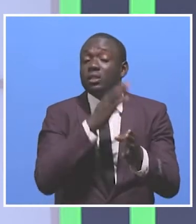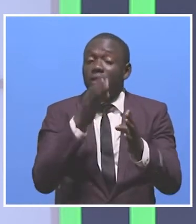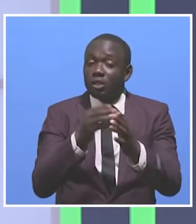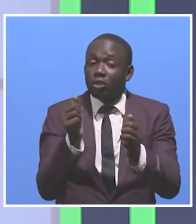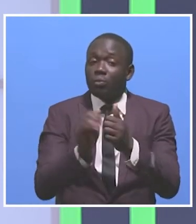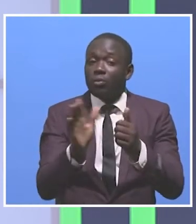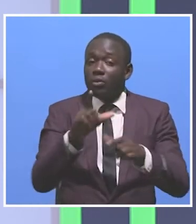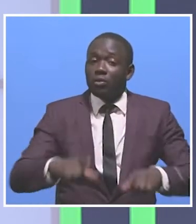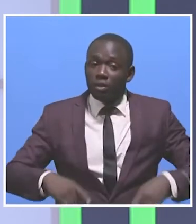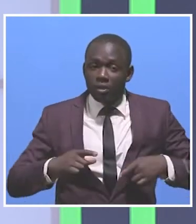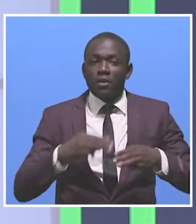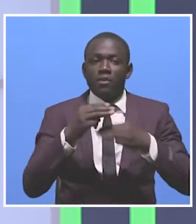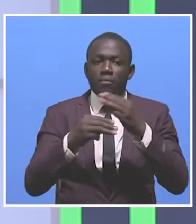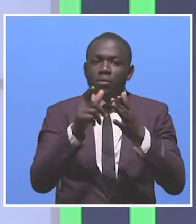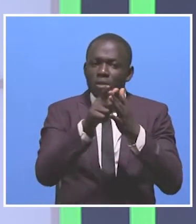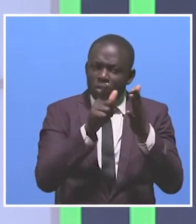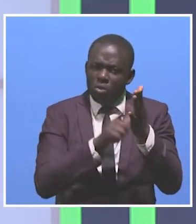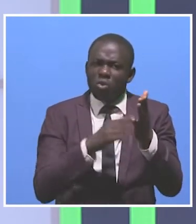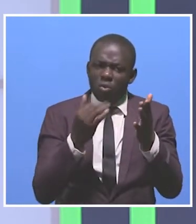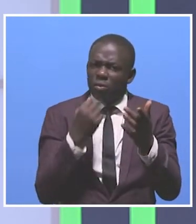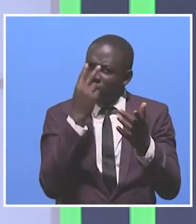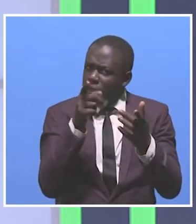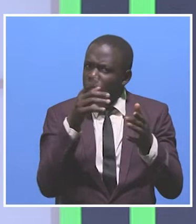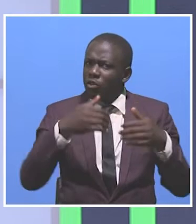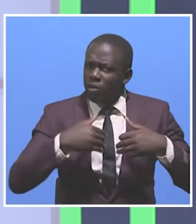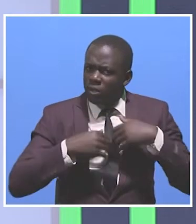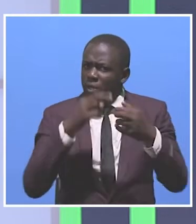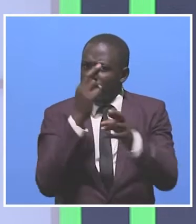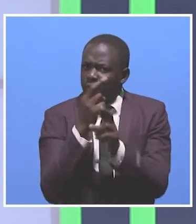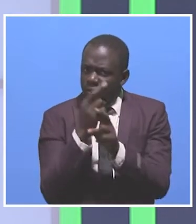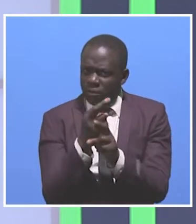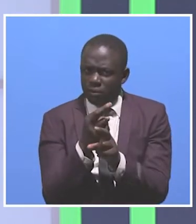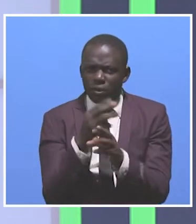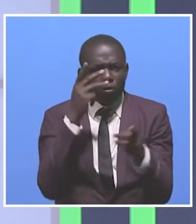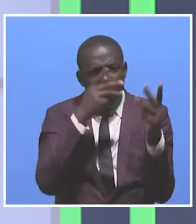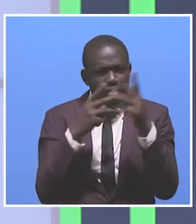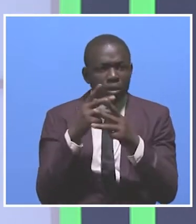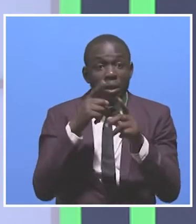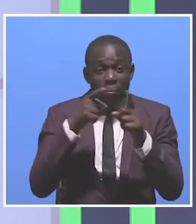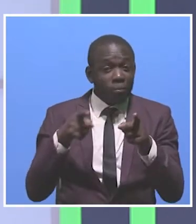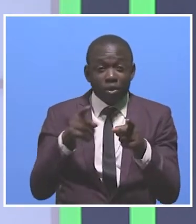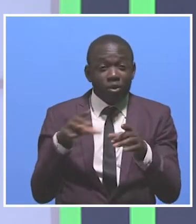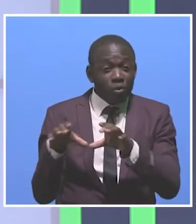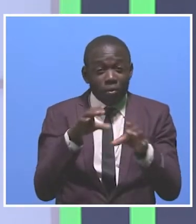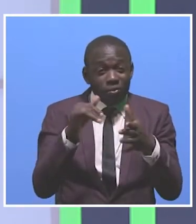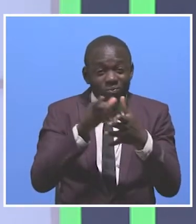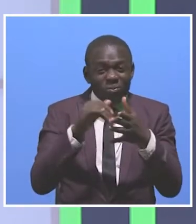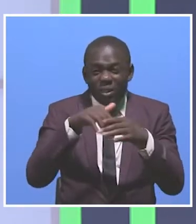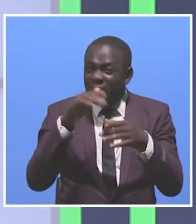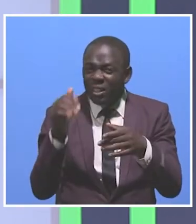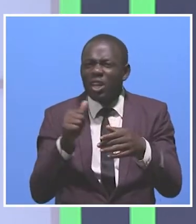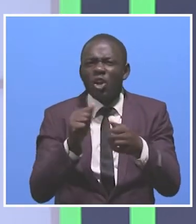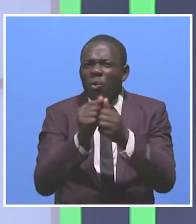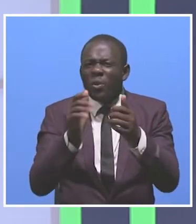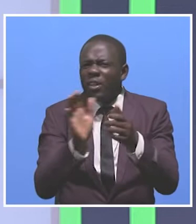is absolutely, you have the right to sign or consent. But do not do that outside the